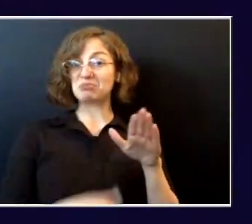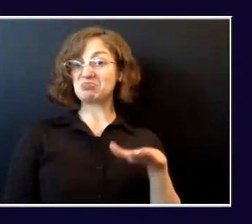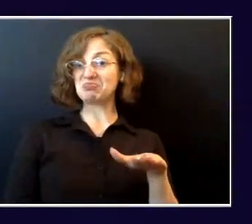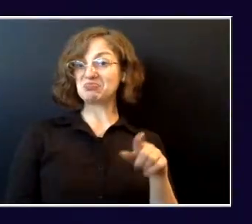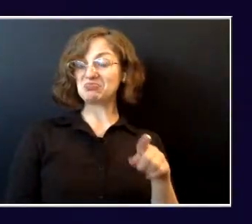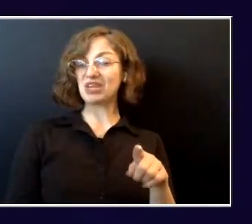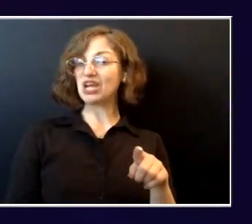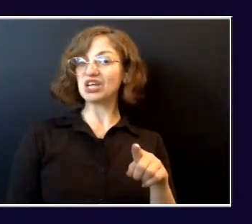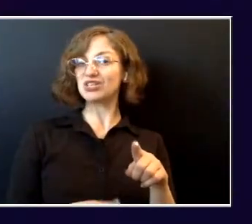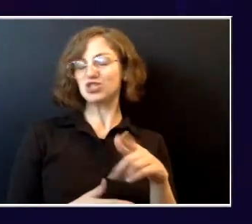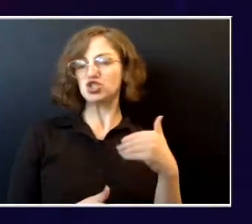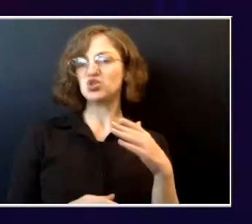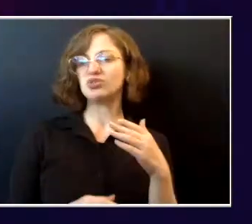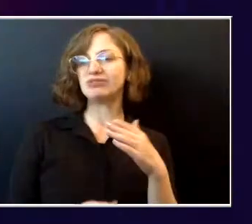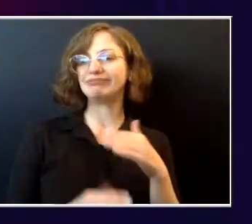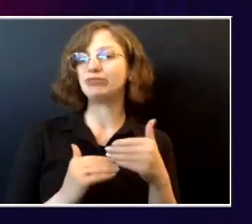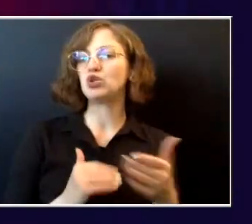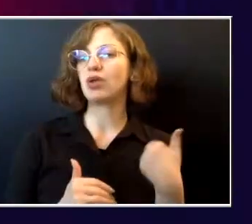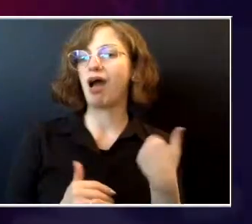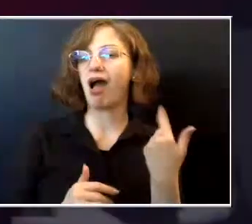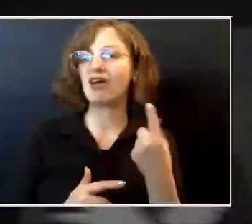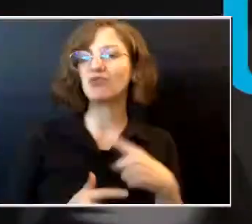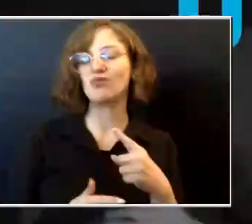for scrubs.